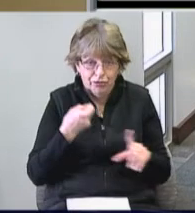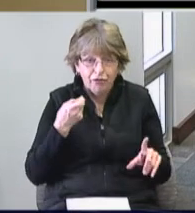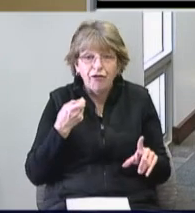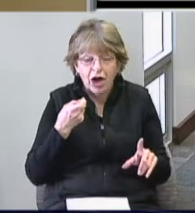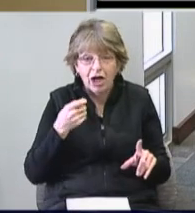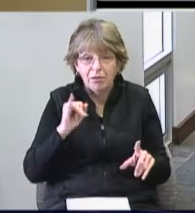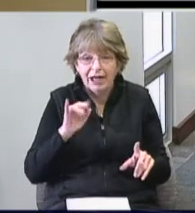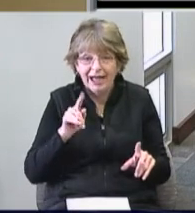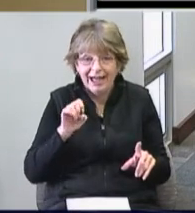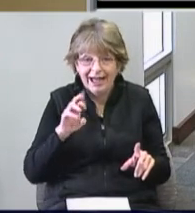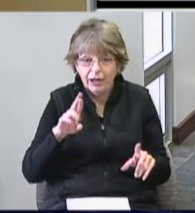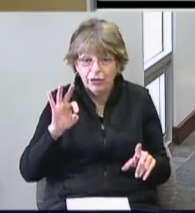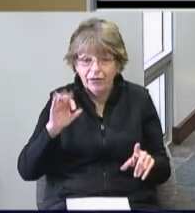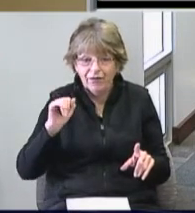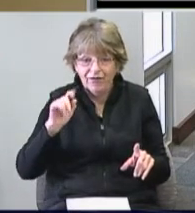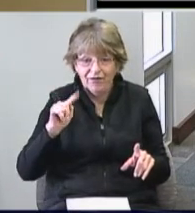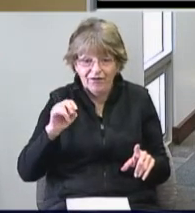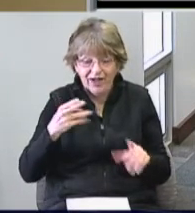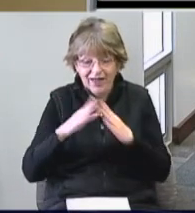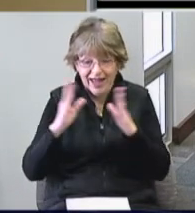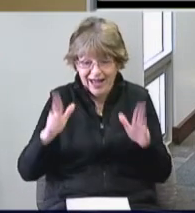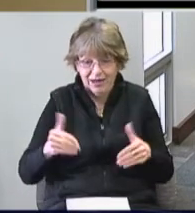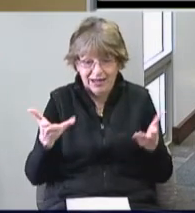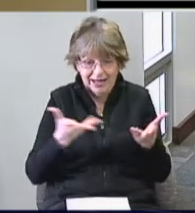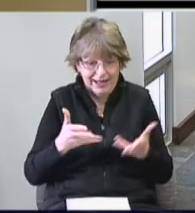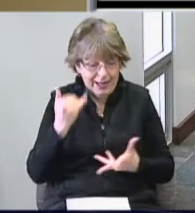Housing is in the audience if you have any questions of him.